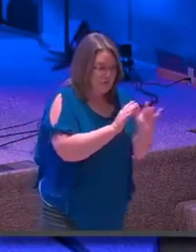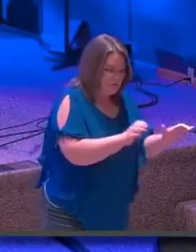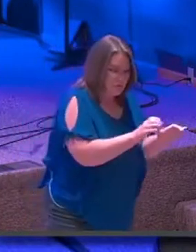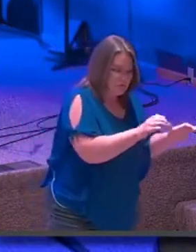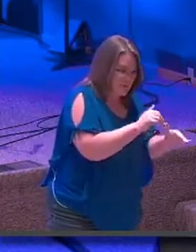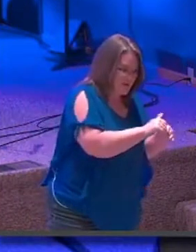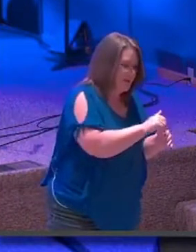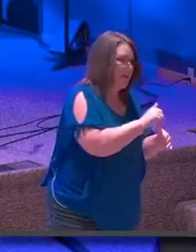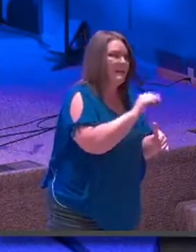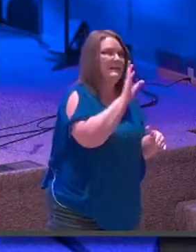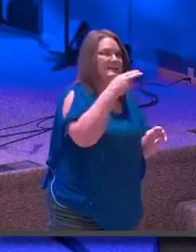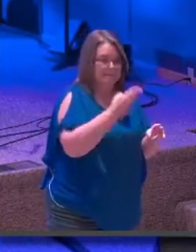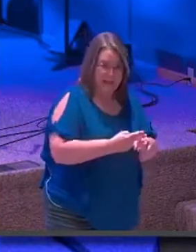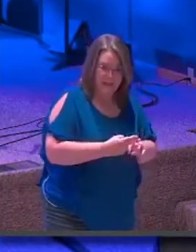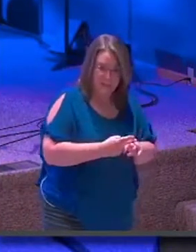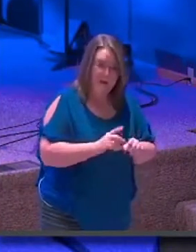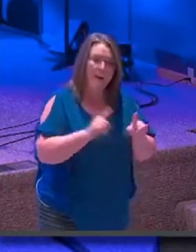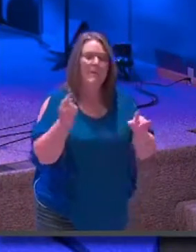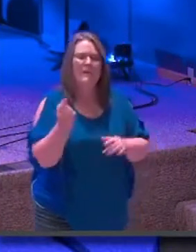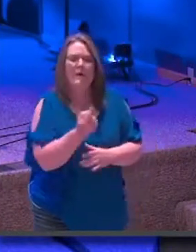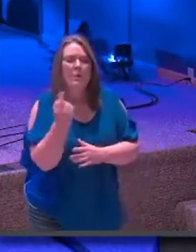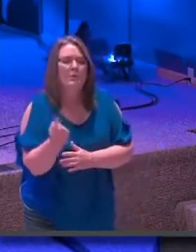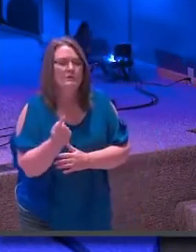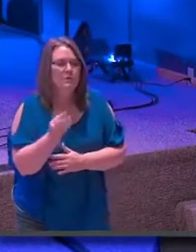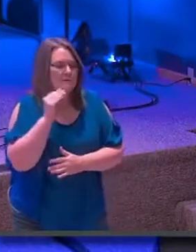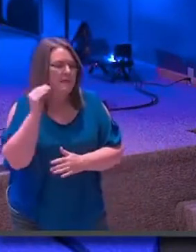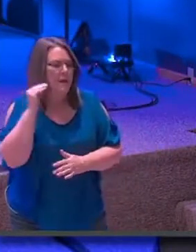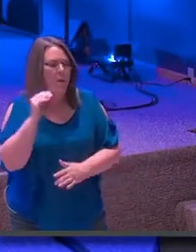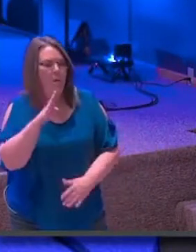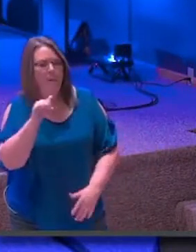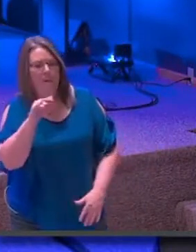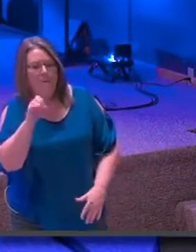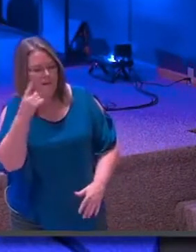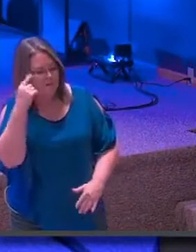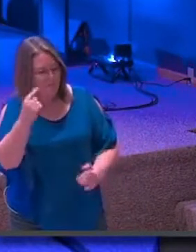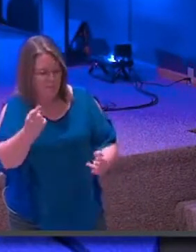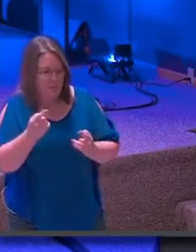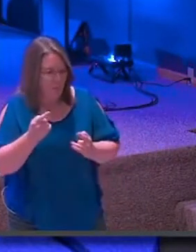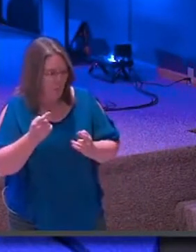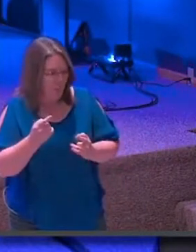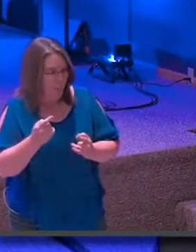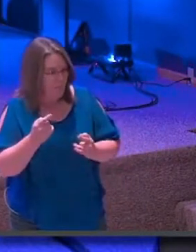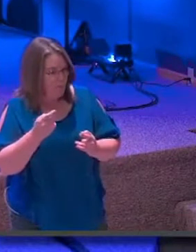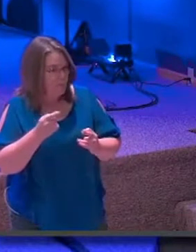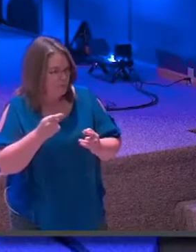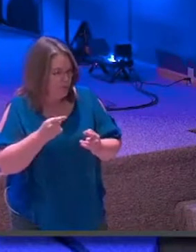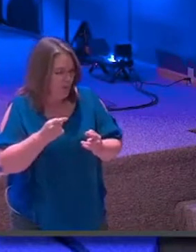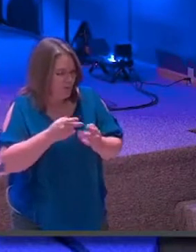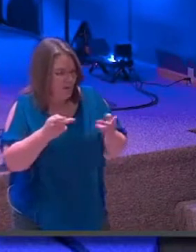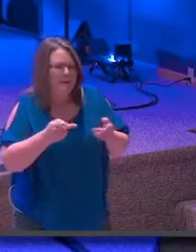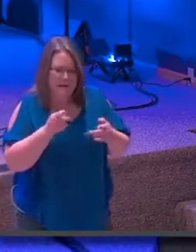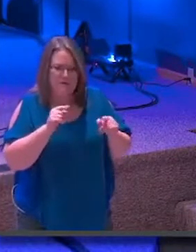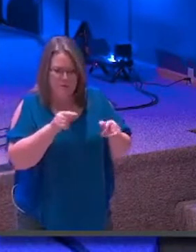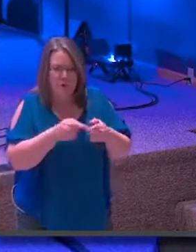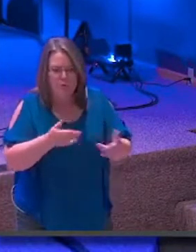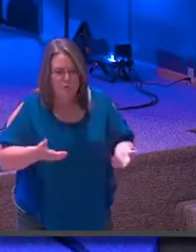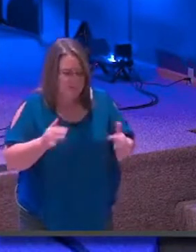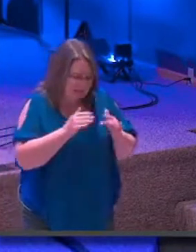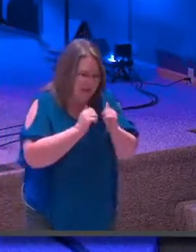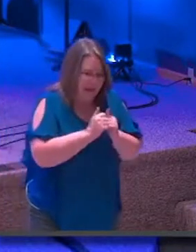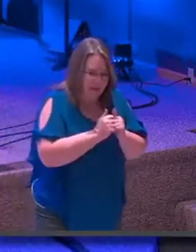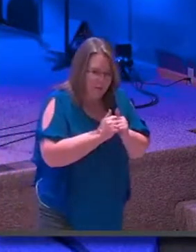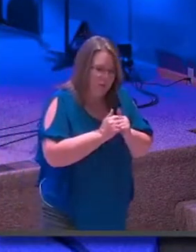name. But there was always a home base for them to come back to. There was always a place to come back to gather, to be